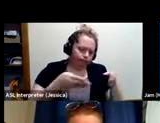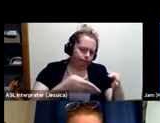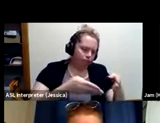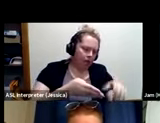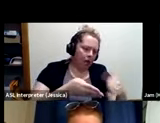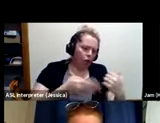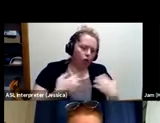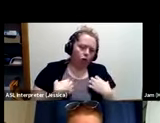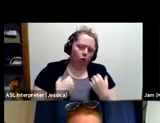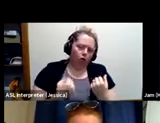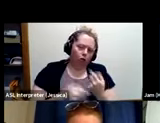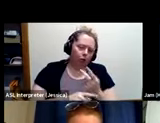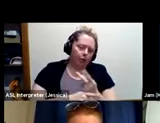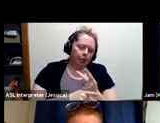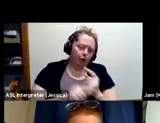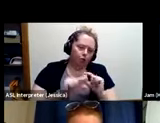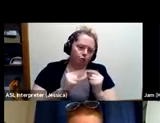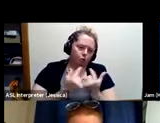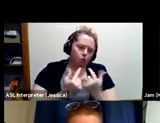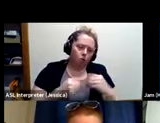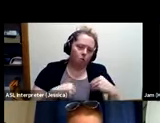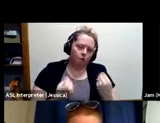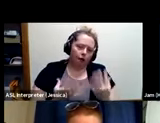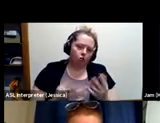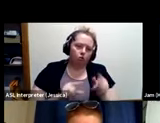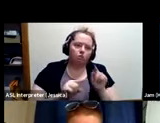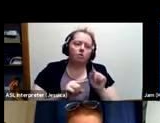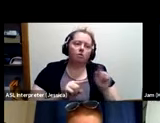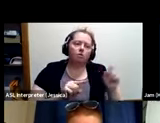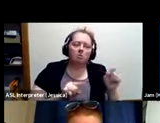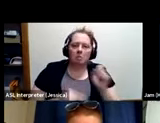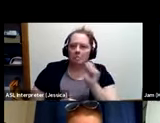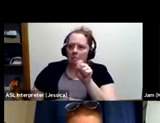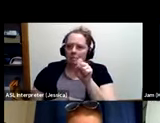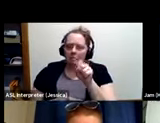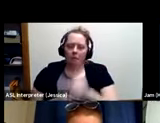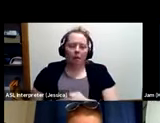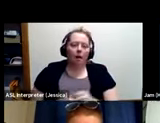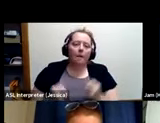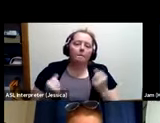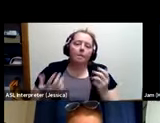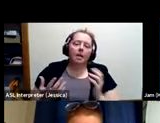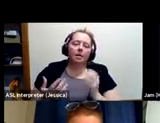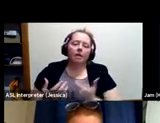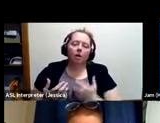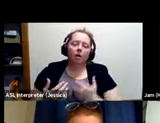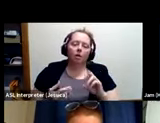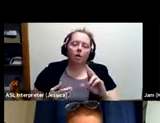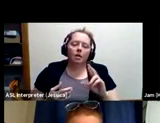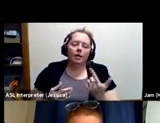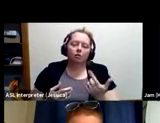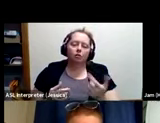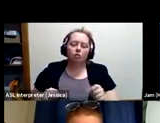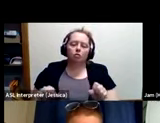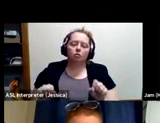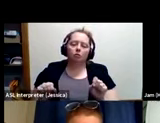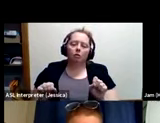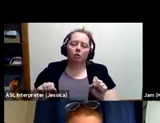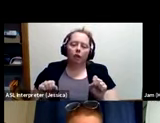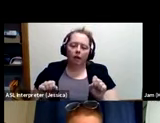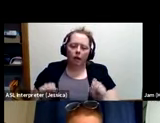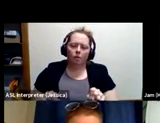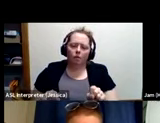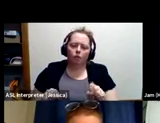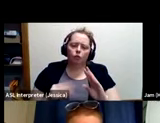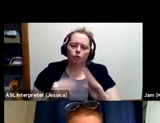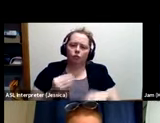providers. And what we try to bring, and this is something that many of the organizations here have the capability to add to, you know, to provide